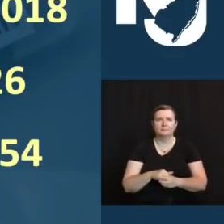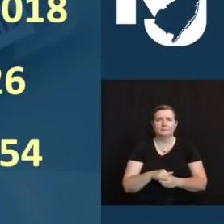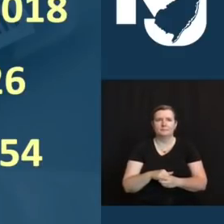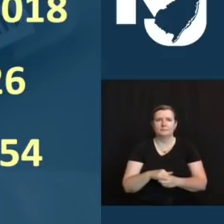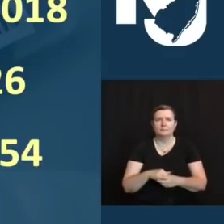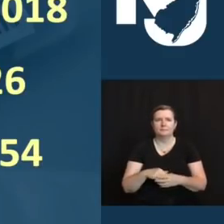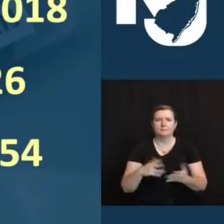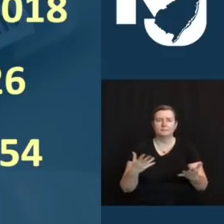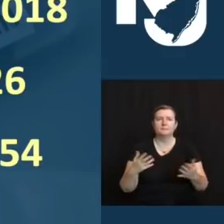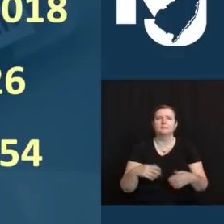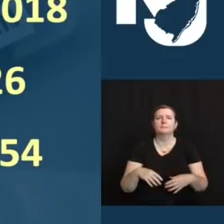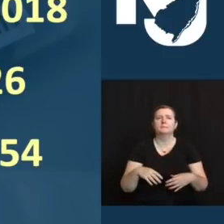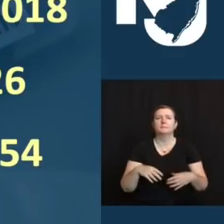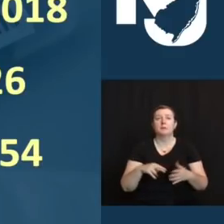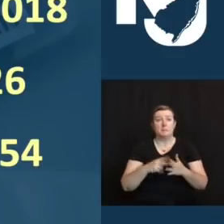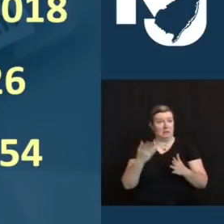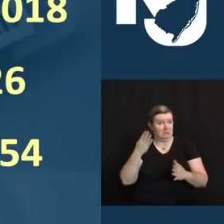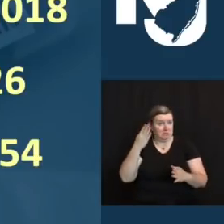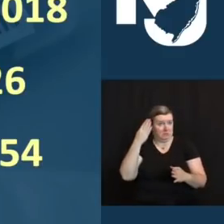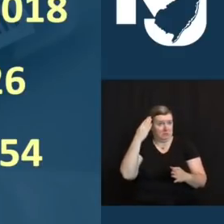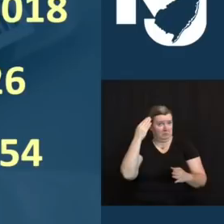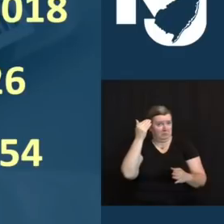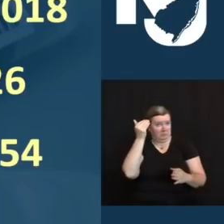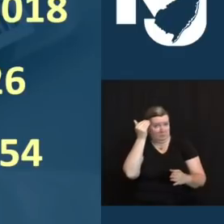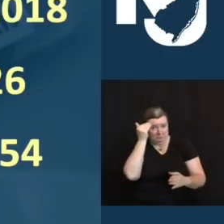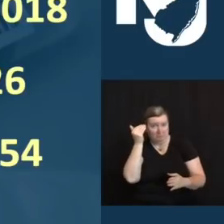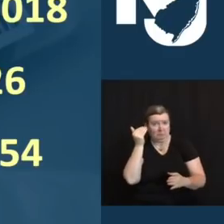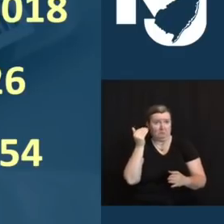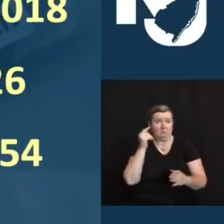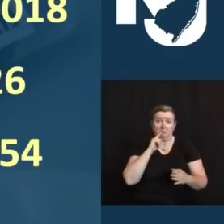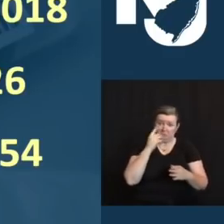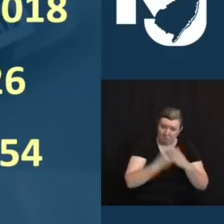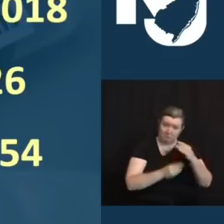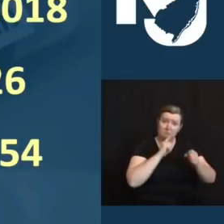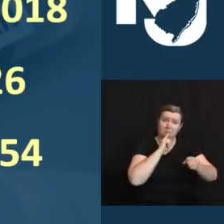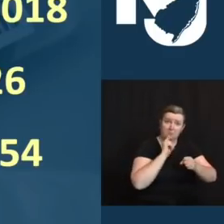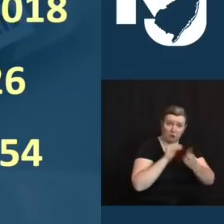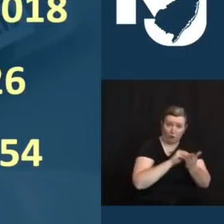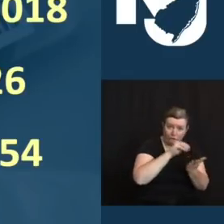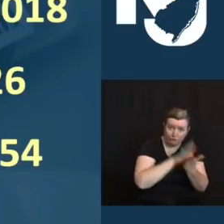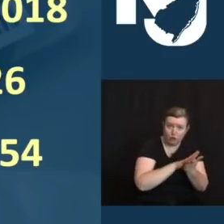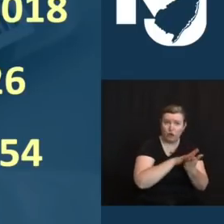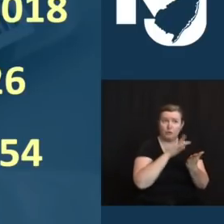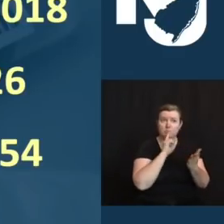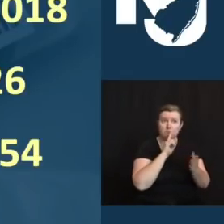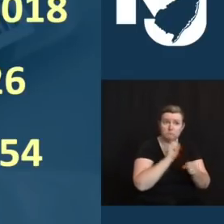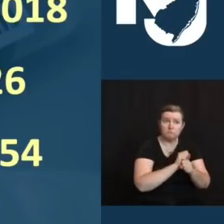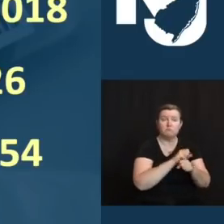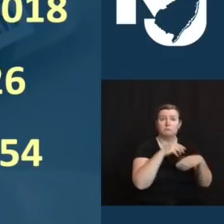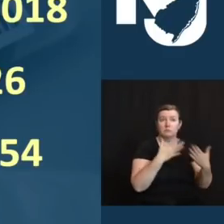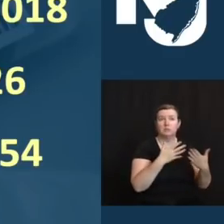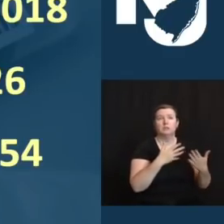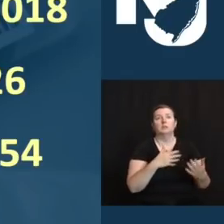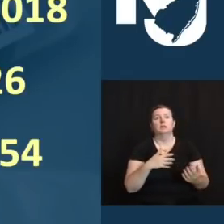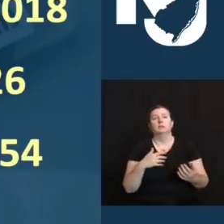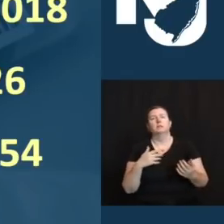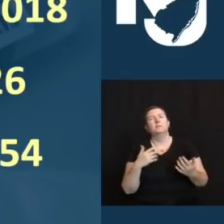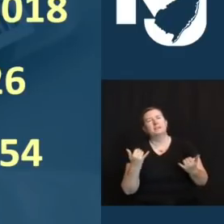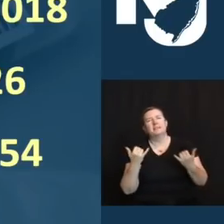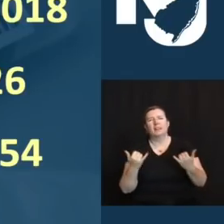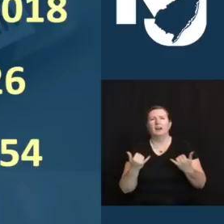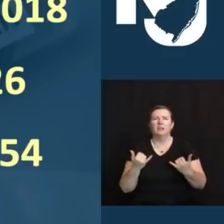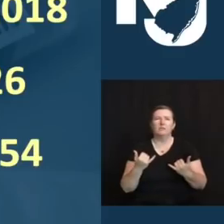currently known loss from confirmed and probable deaths from COVID-19 among our residents is now